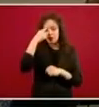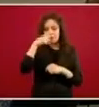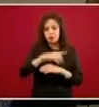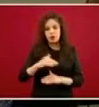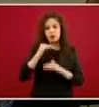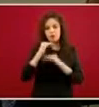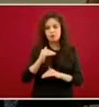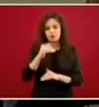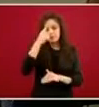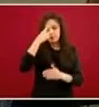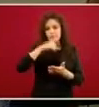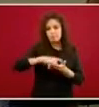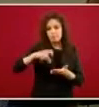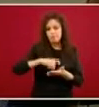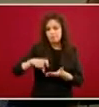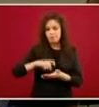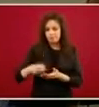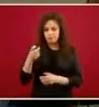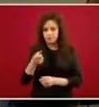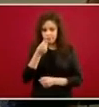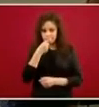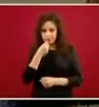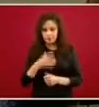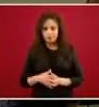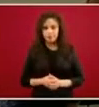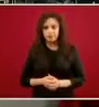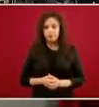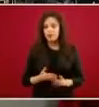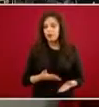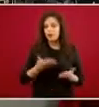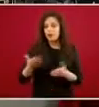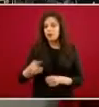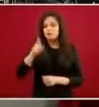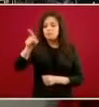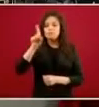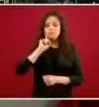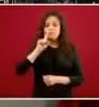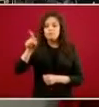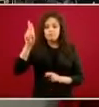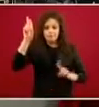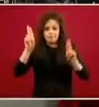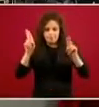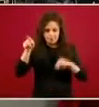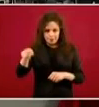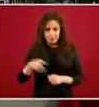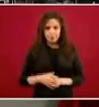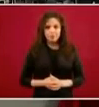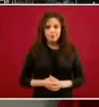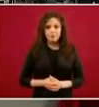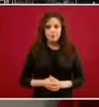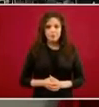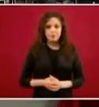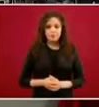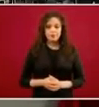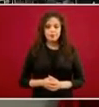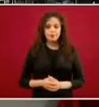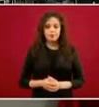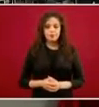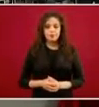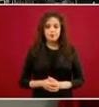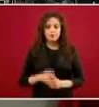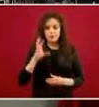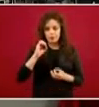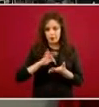are evaluating if we are gonna implement some sort of regulation when they become available again.